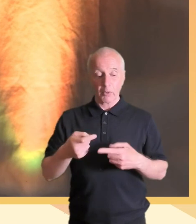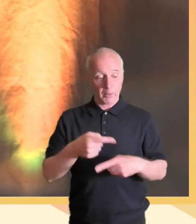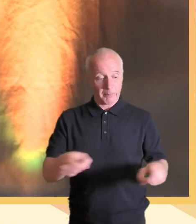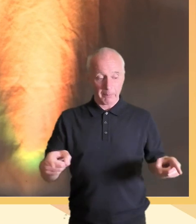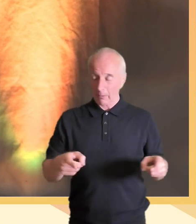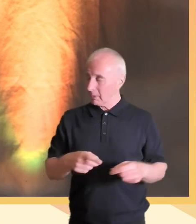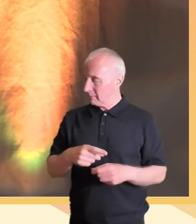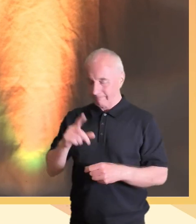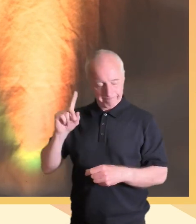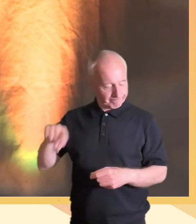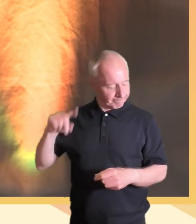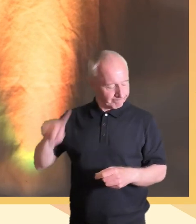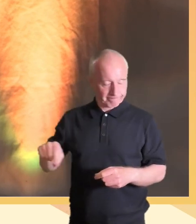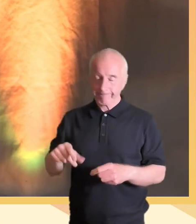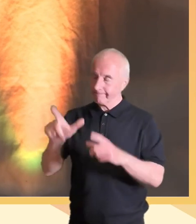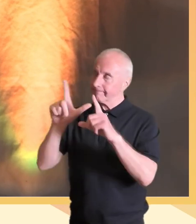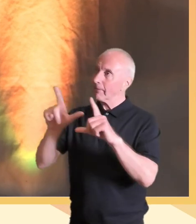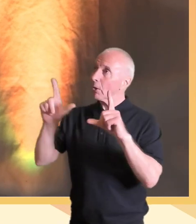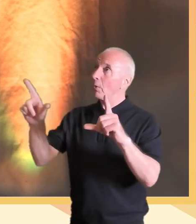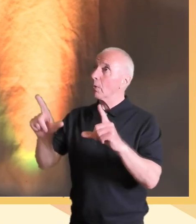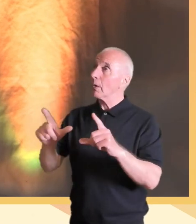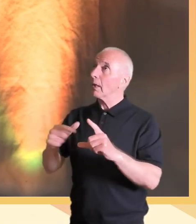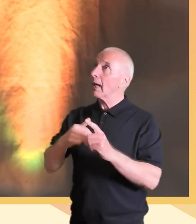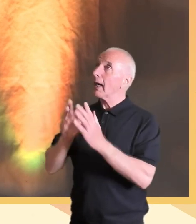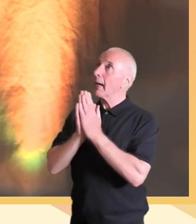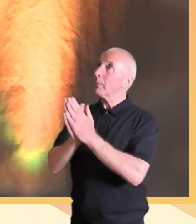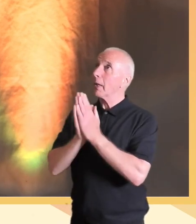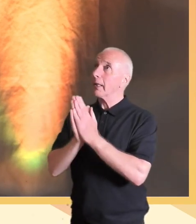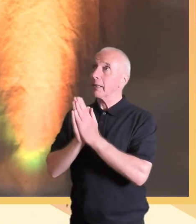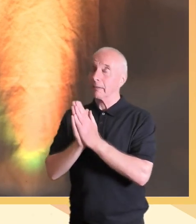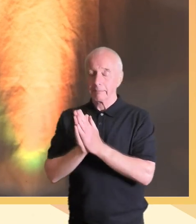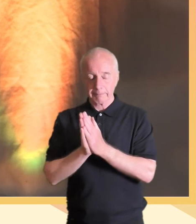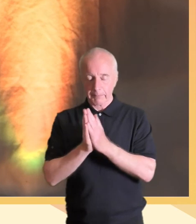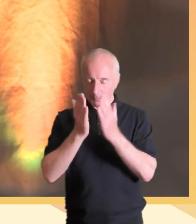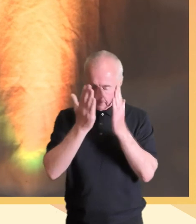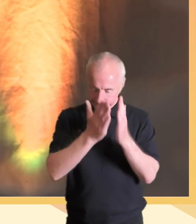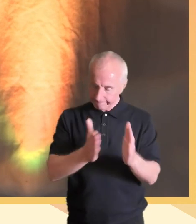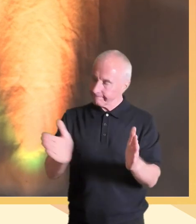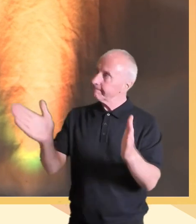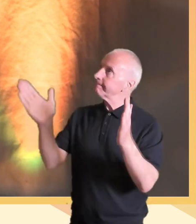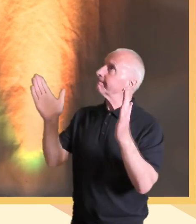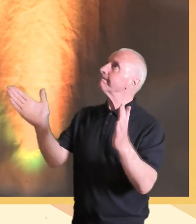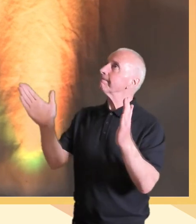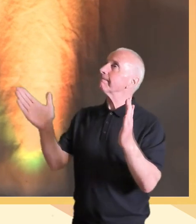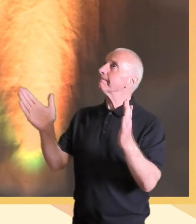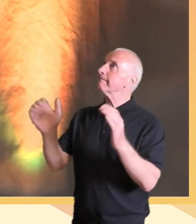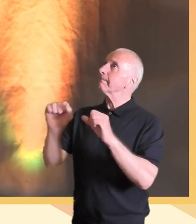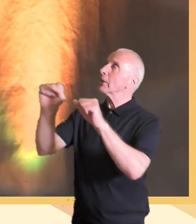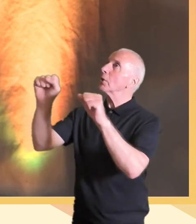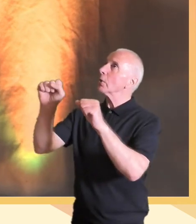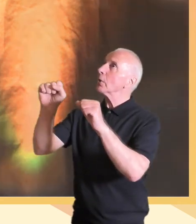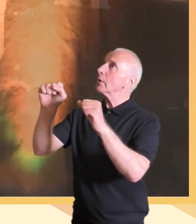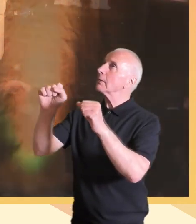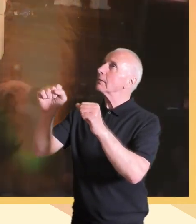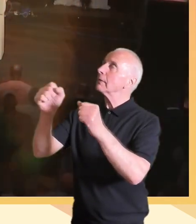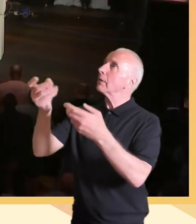listen. Lord, I pray that they will be open to you and your word. That they will live faithfully